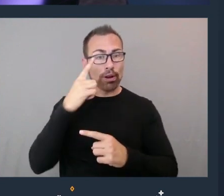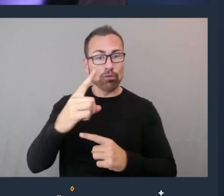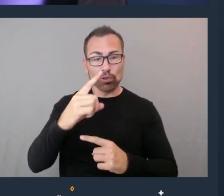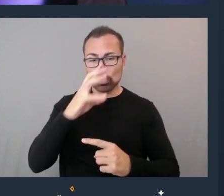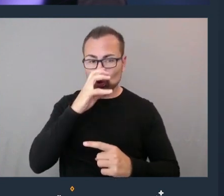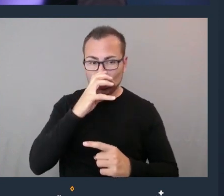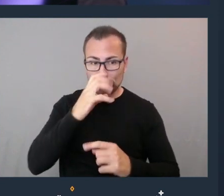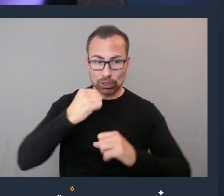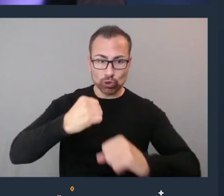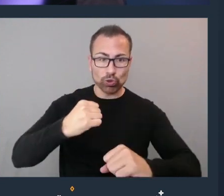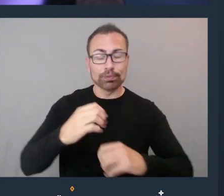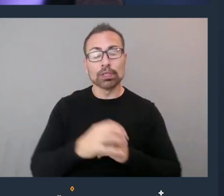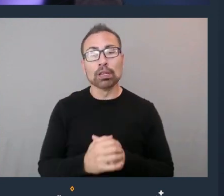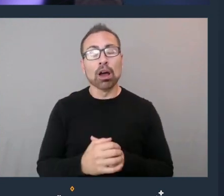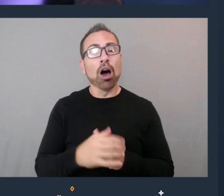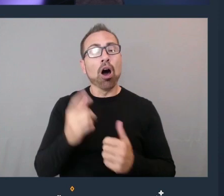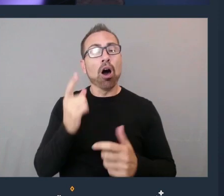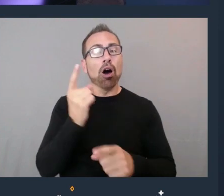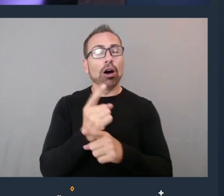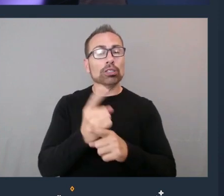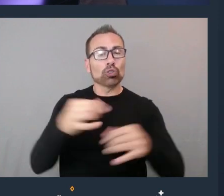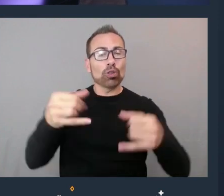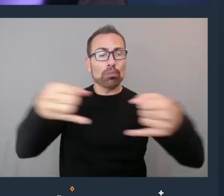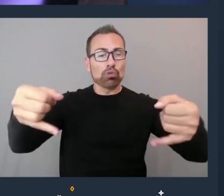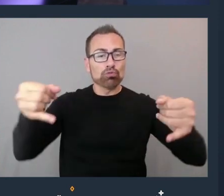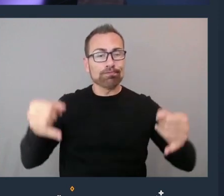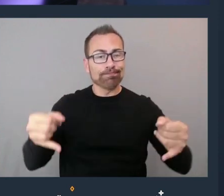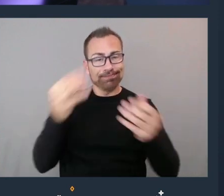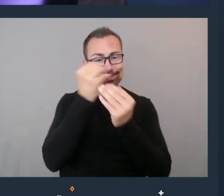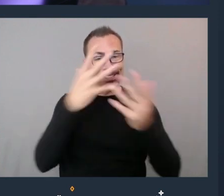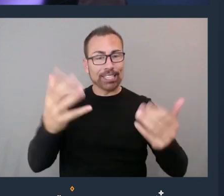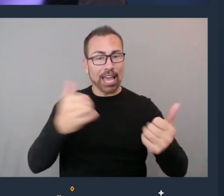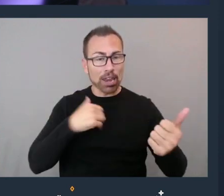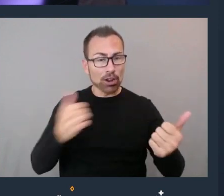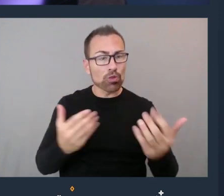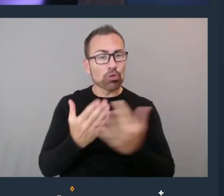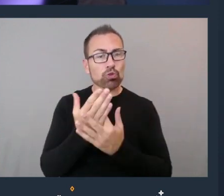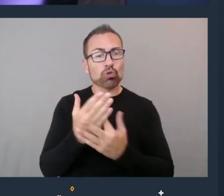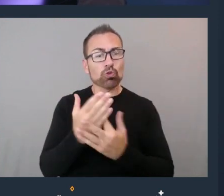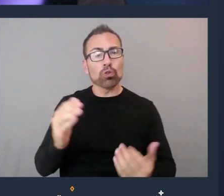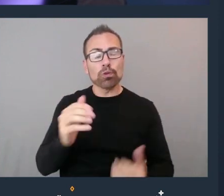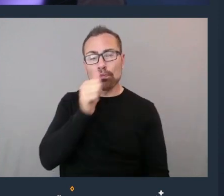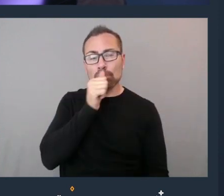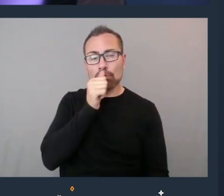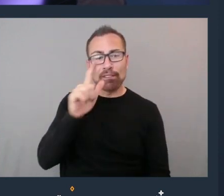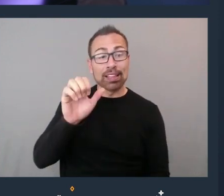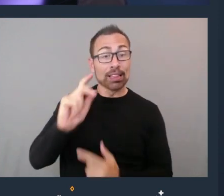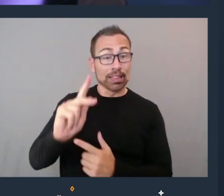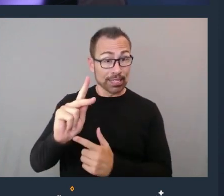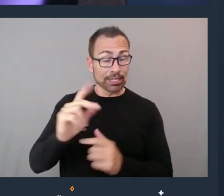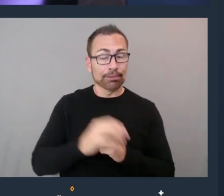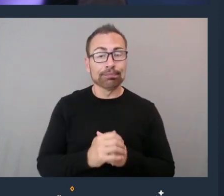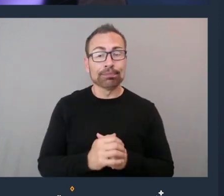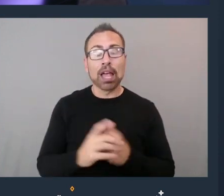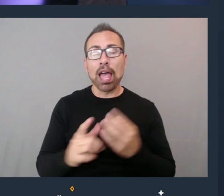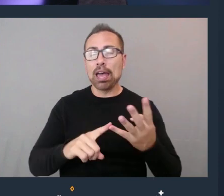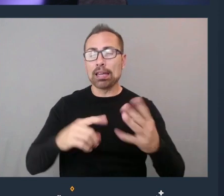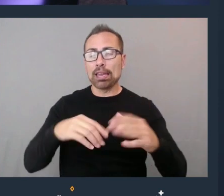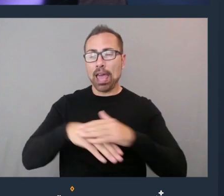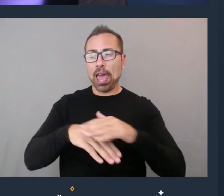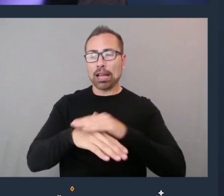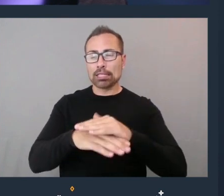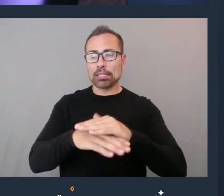with services like AWS Private Link. It means controlling access to your data, which customers do with AWS Identity and Access